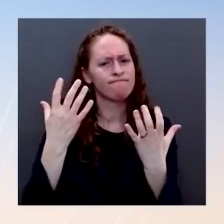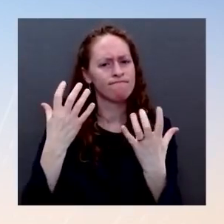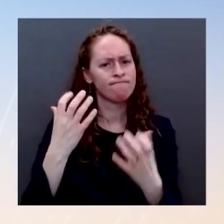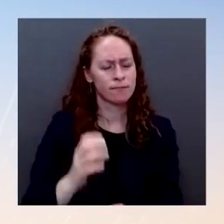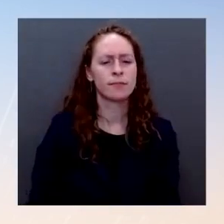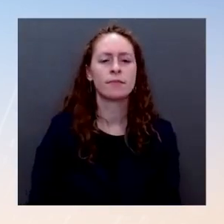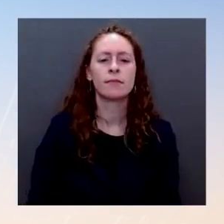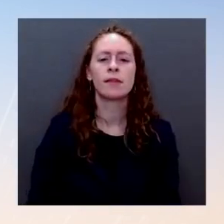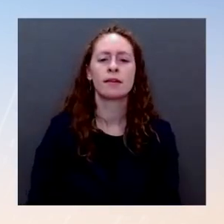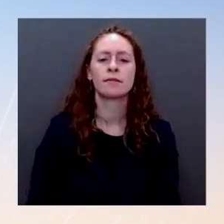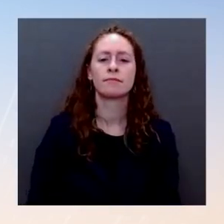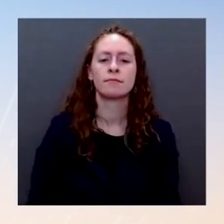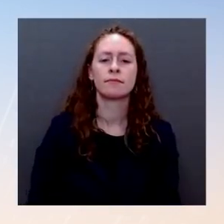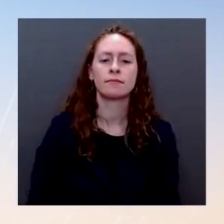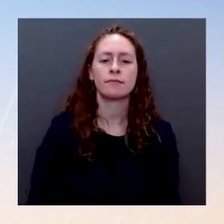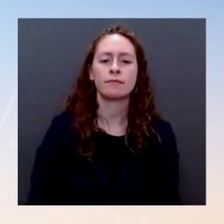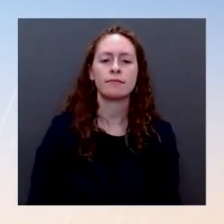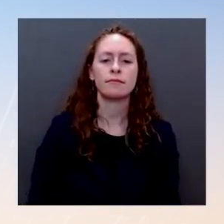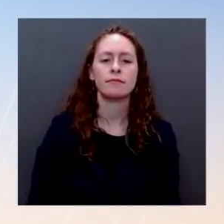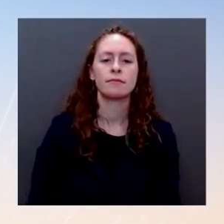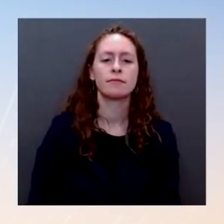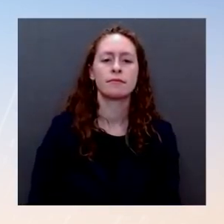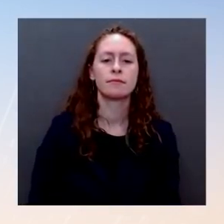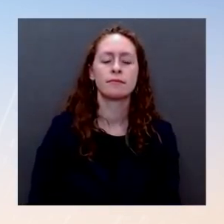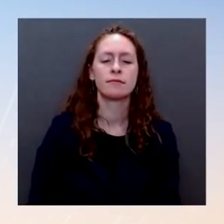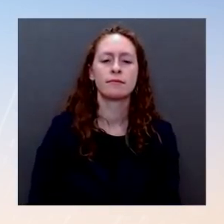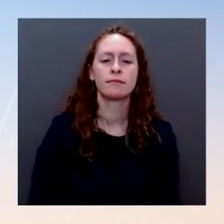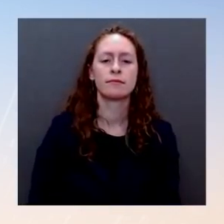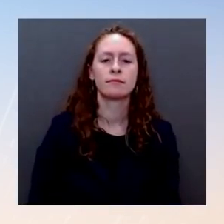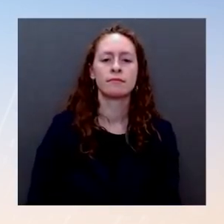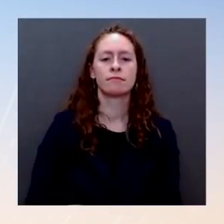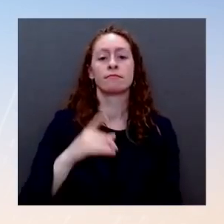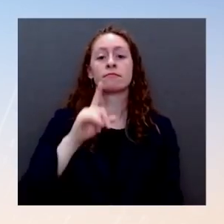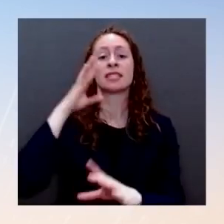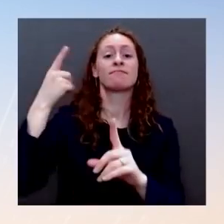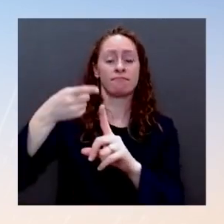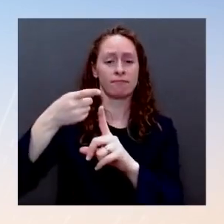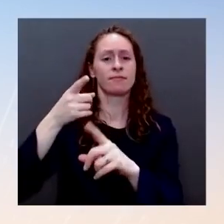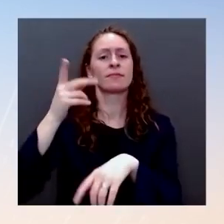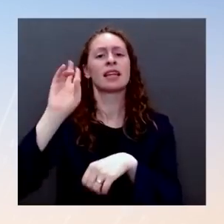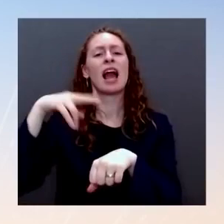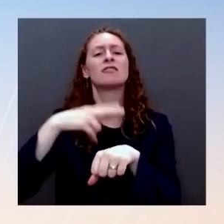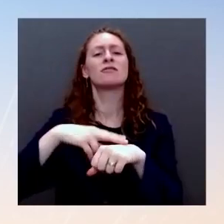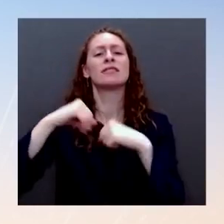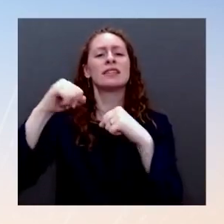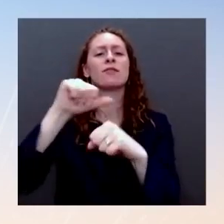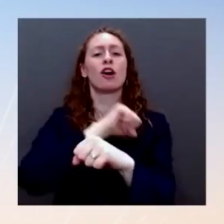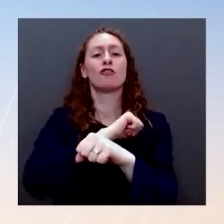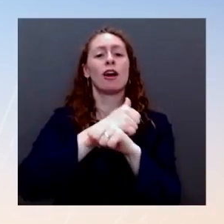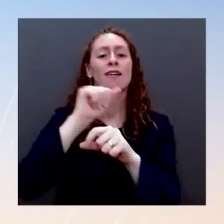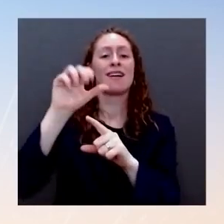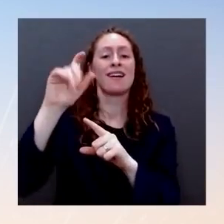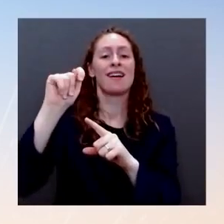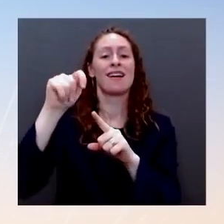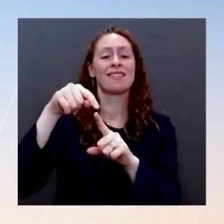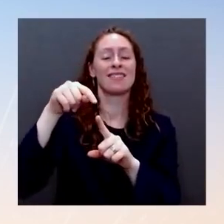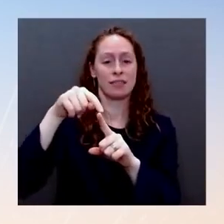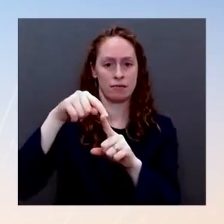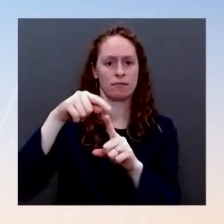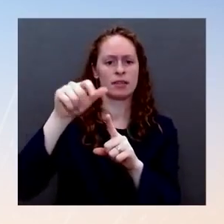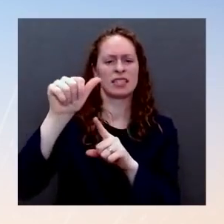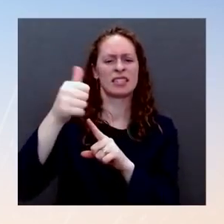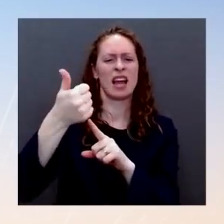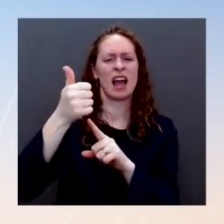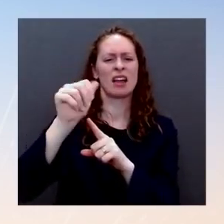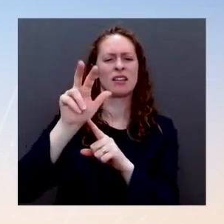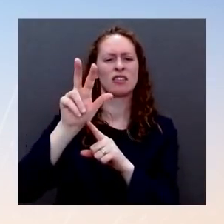year 2022, he outlined that Section 1032 of the Act continues to bar the use of funds to transfer Guantanamo